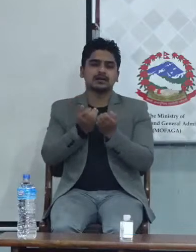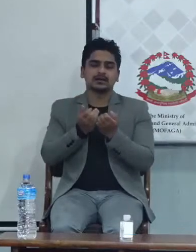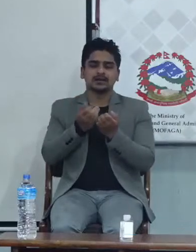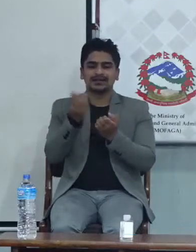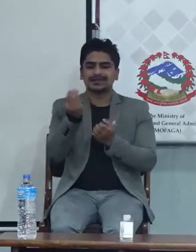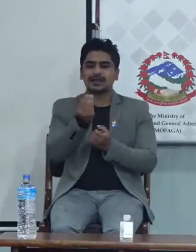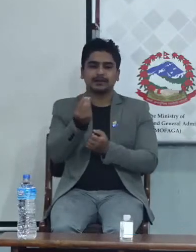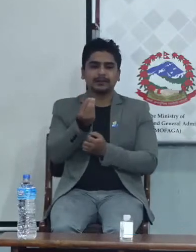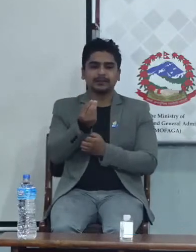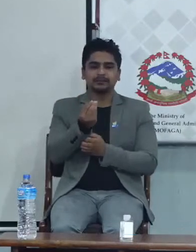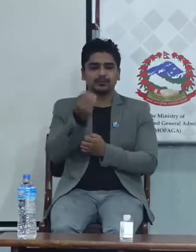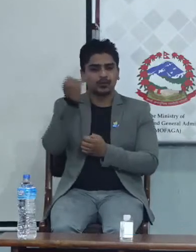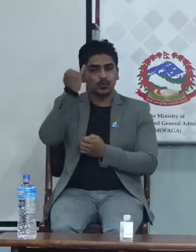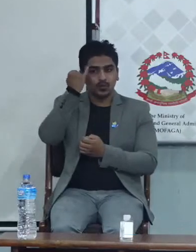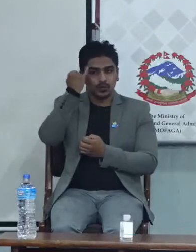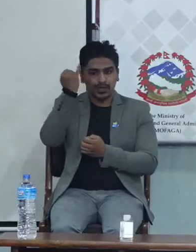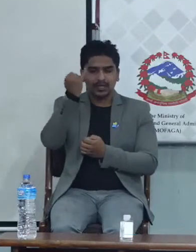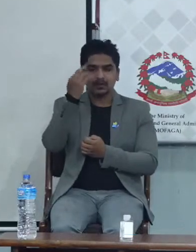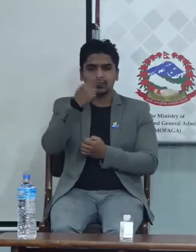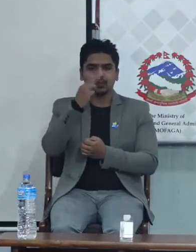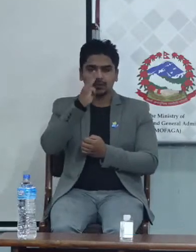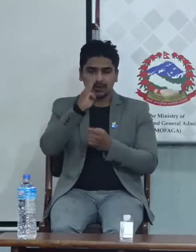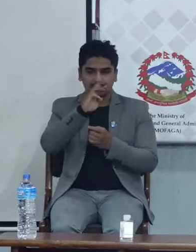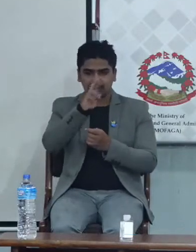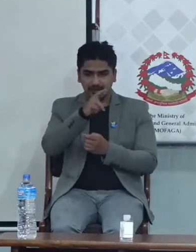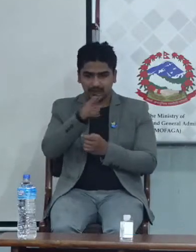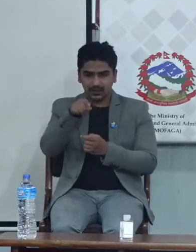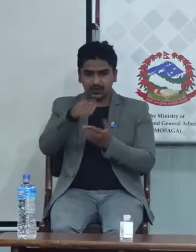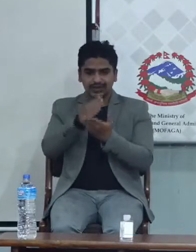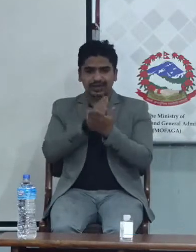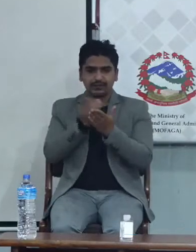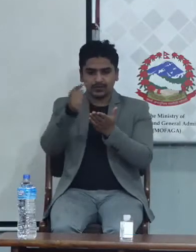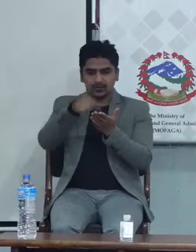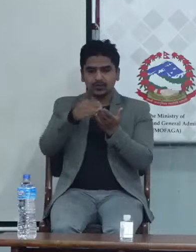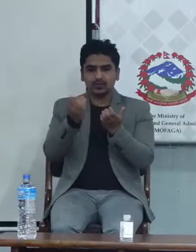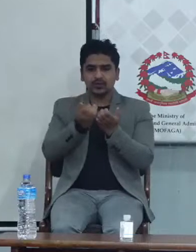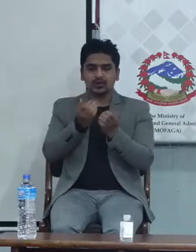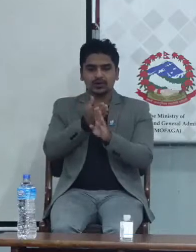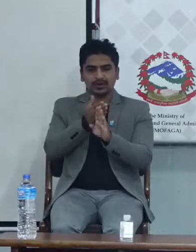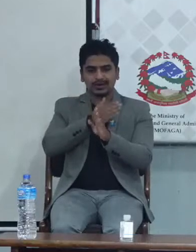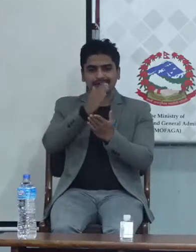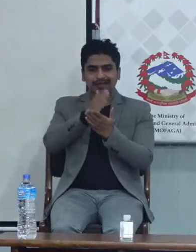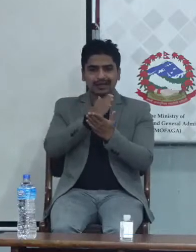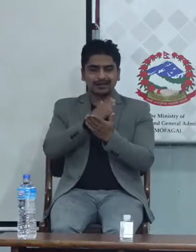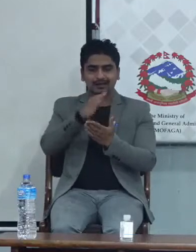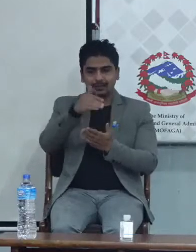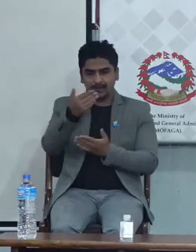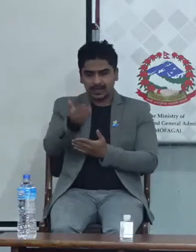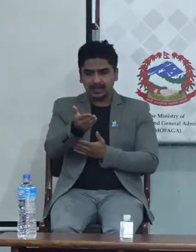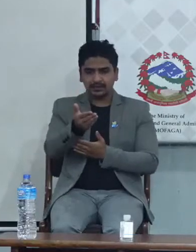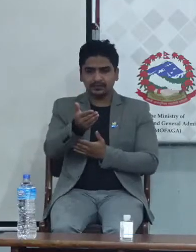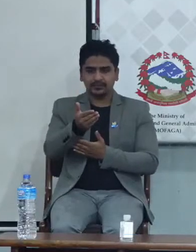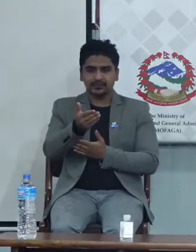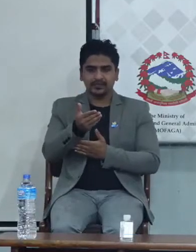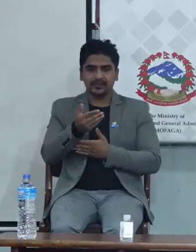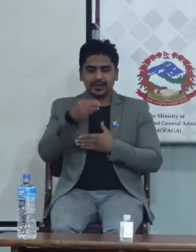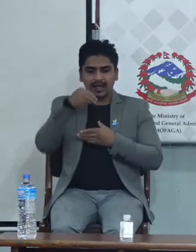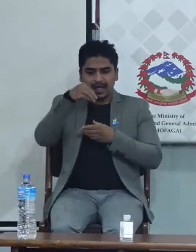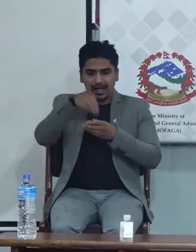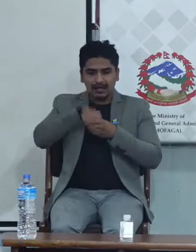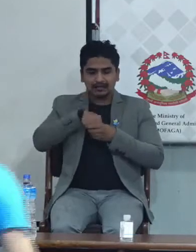program and to internalize the issue, so we would like to take advantage of